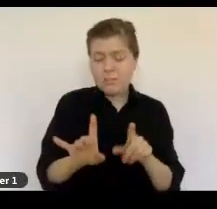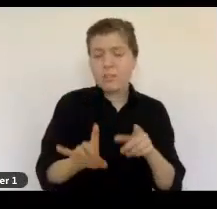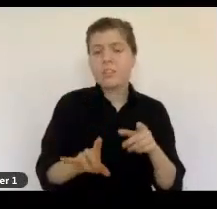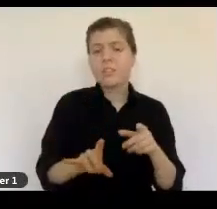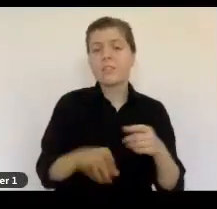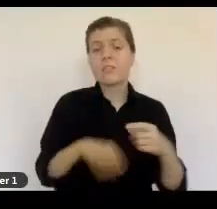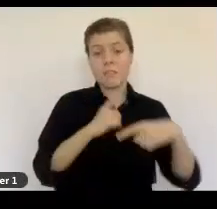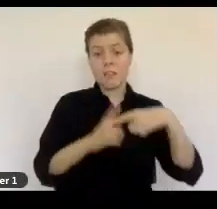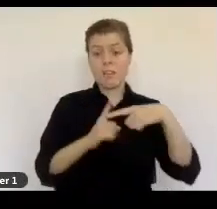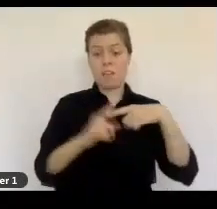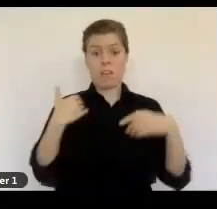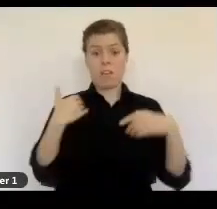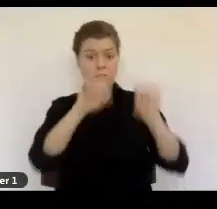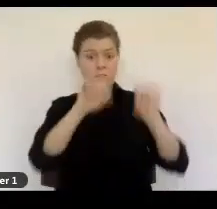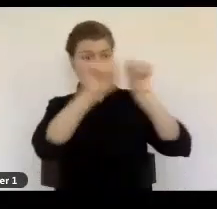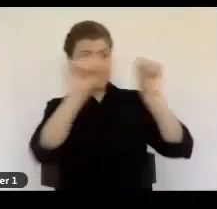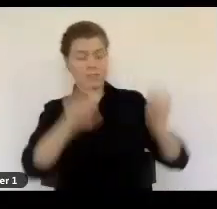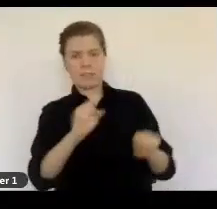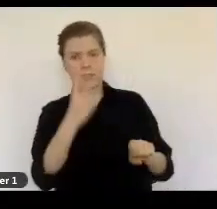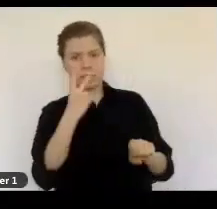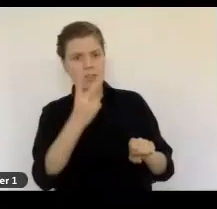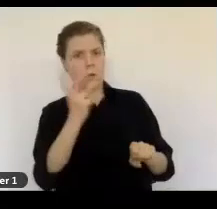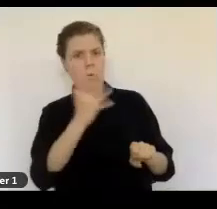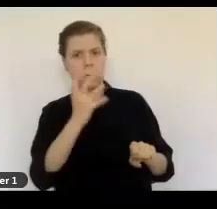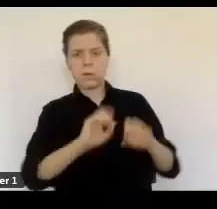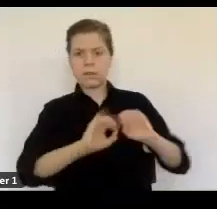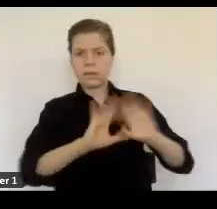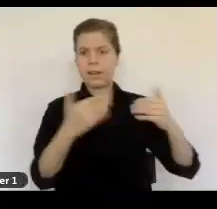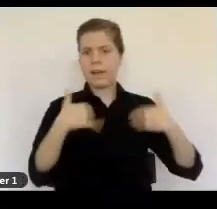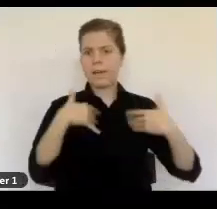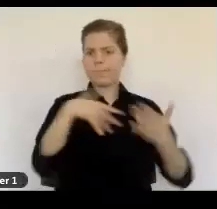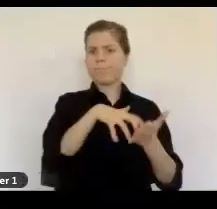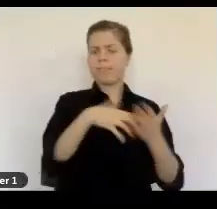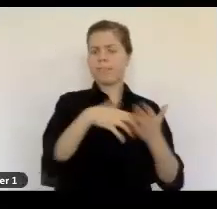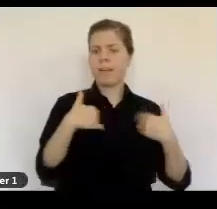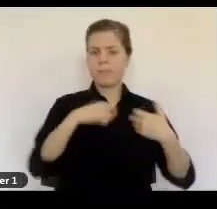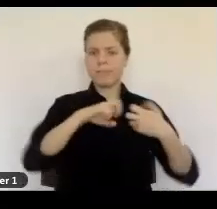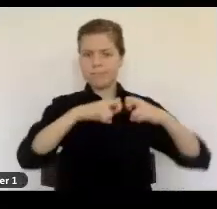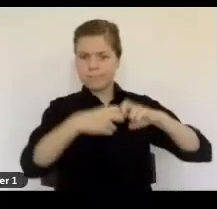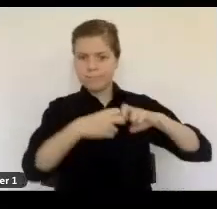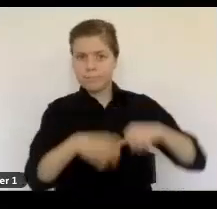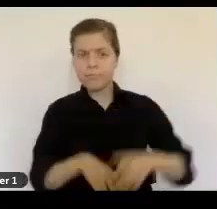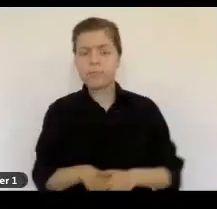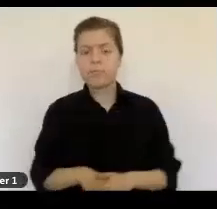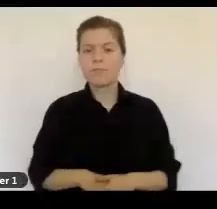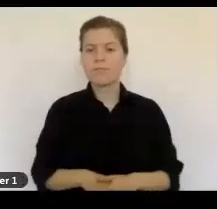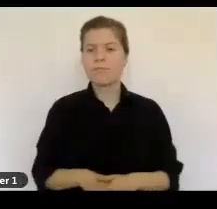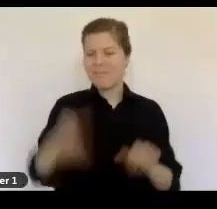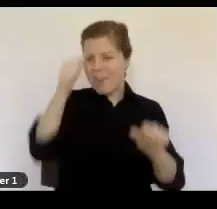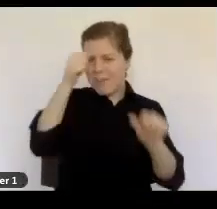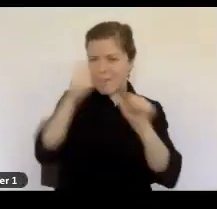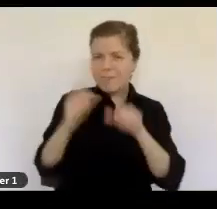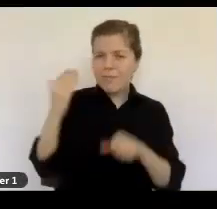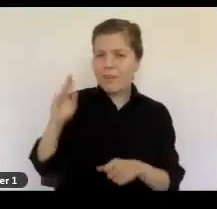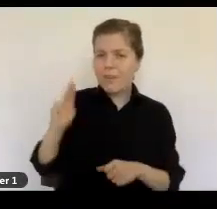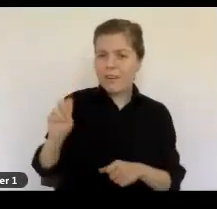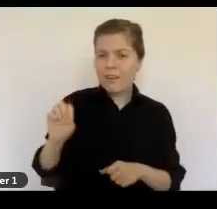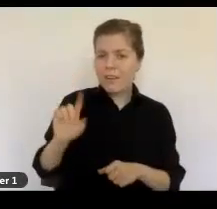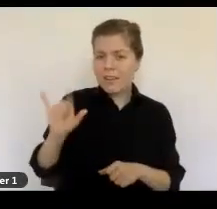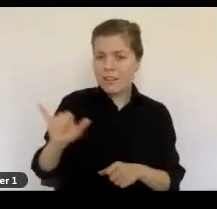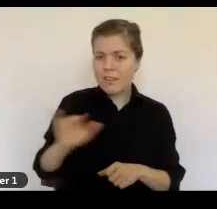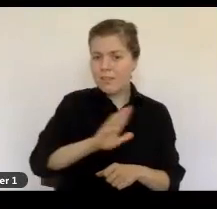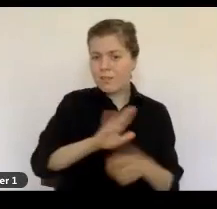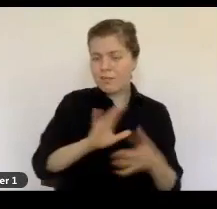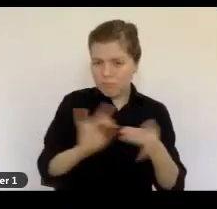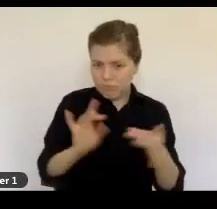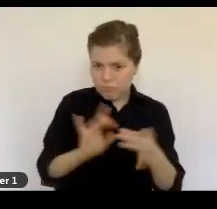which I'll call here structural violence, and really how the faults in our current system really being exposed. Barriers